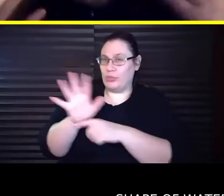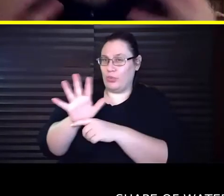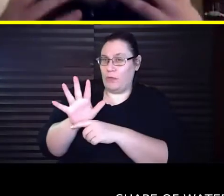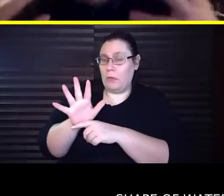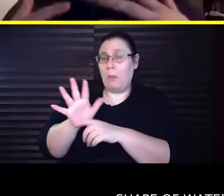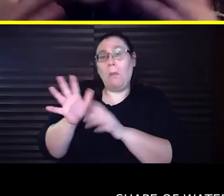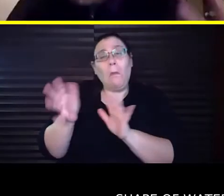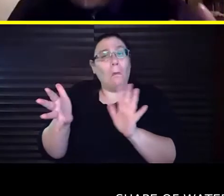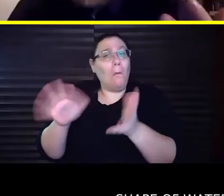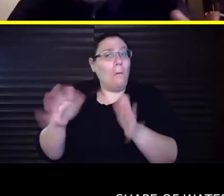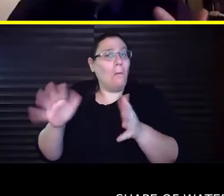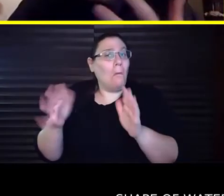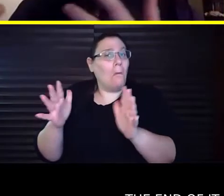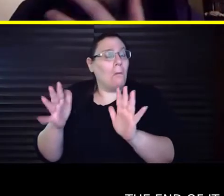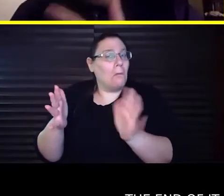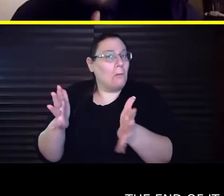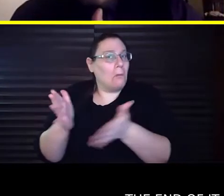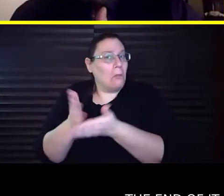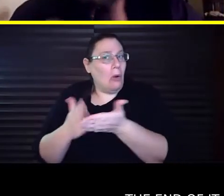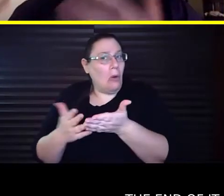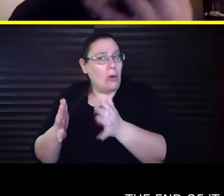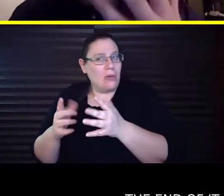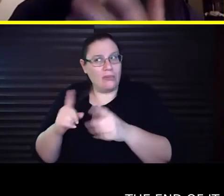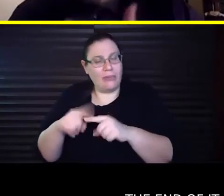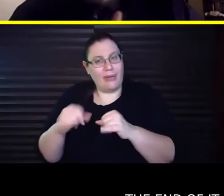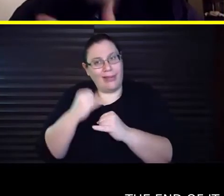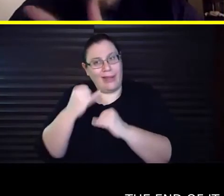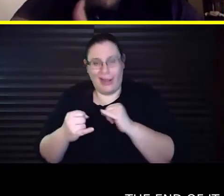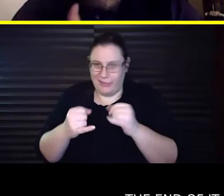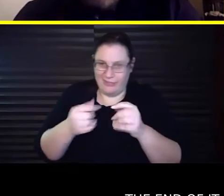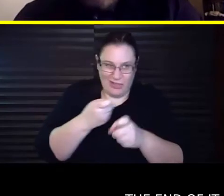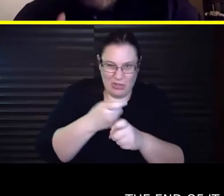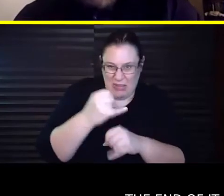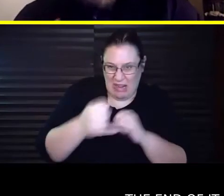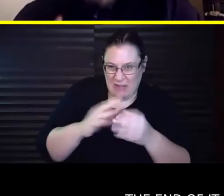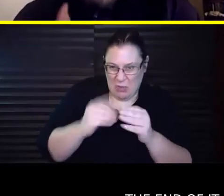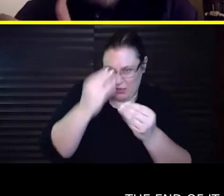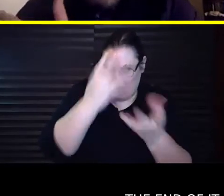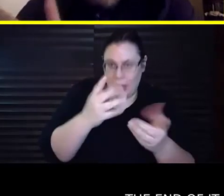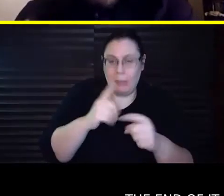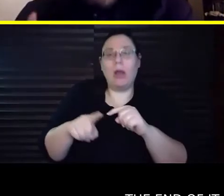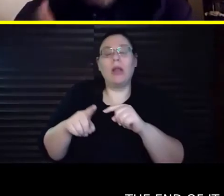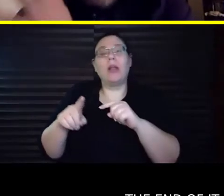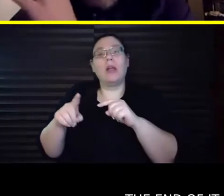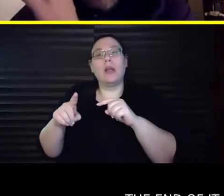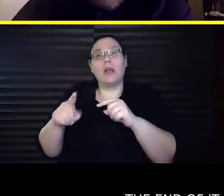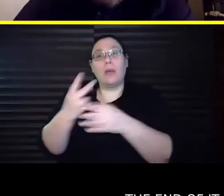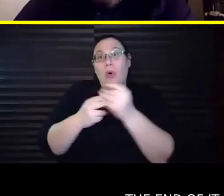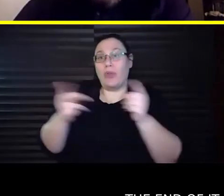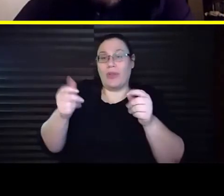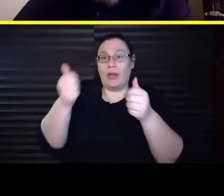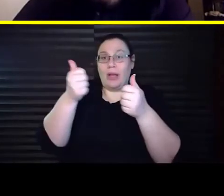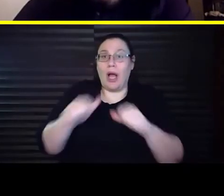movie in part, but at the end of it, spoiler alert, you know, they both end up underwater